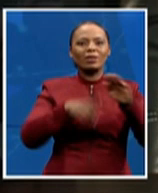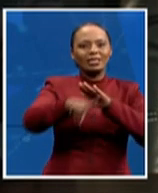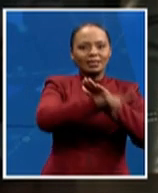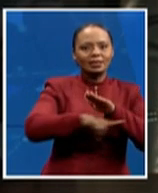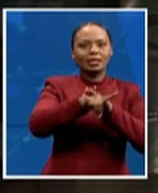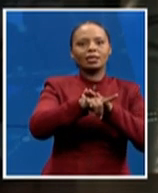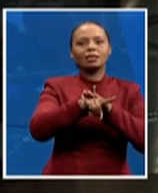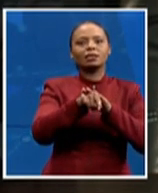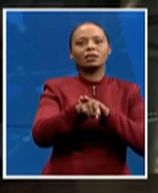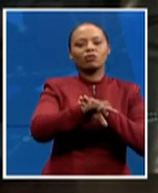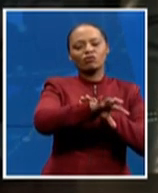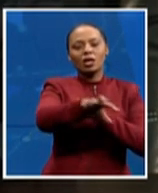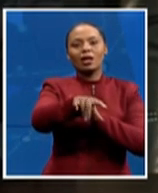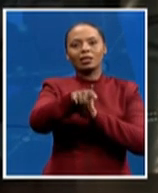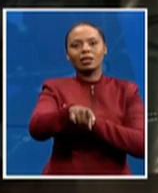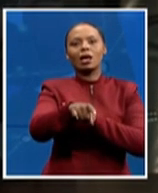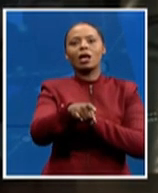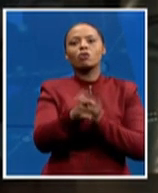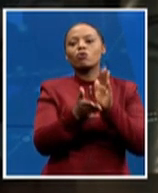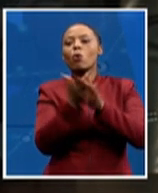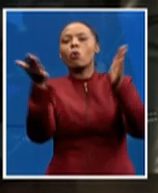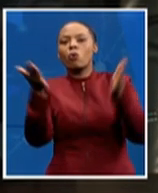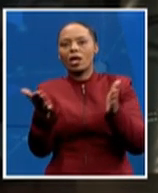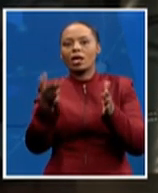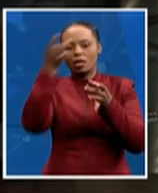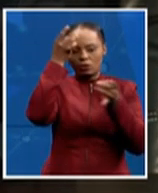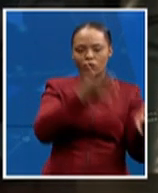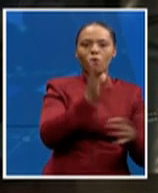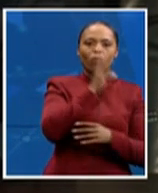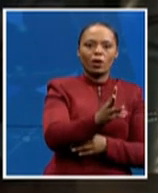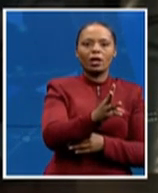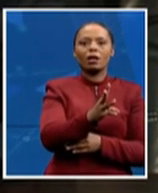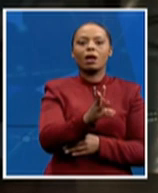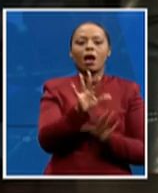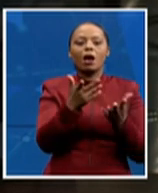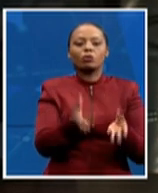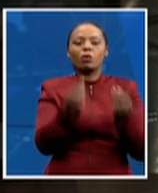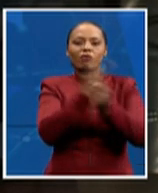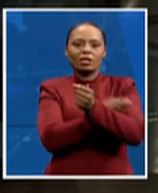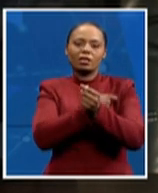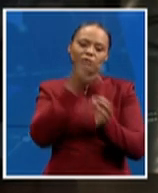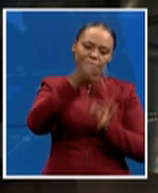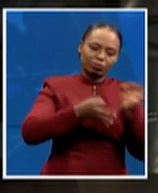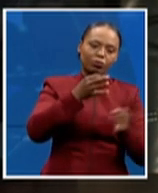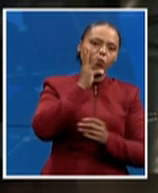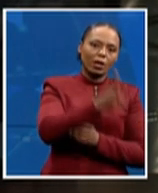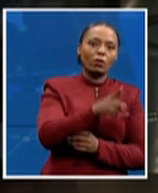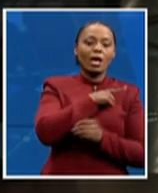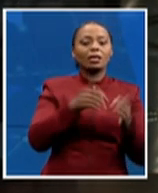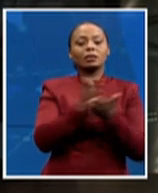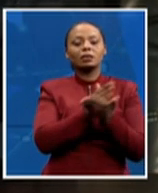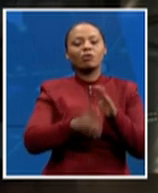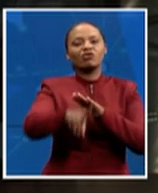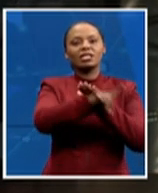go to in order to get vaccinated. Some districts will also open new sites